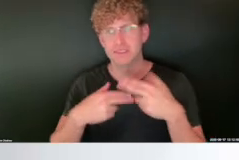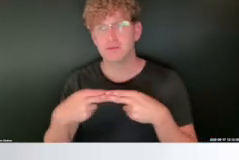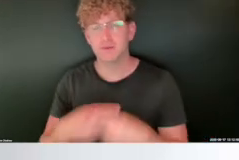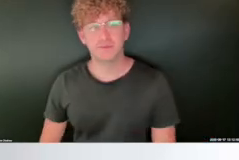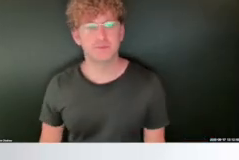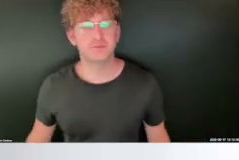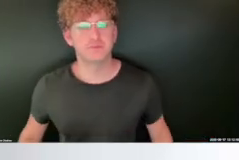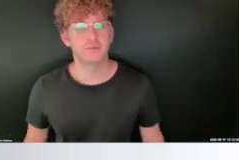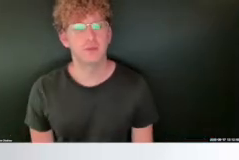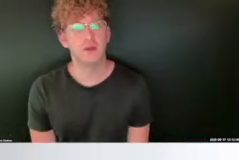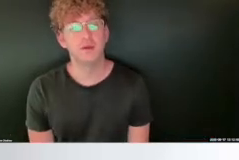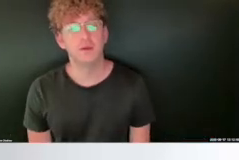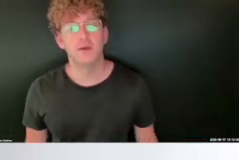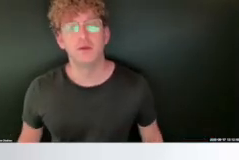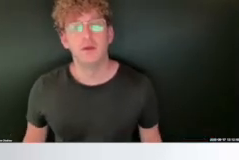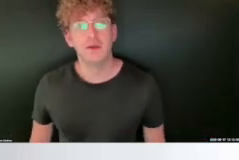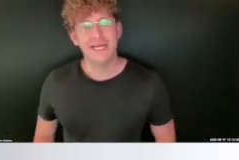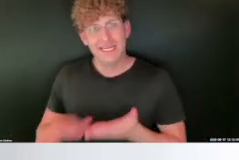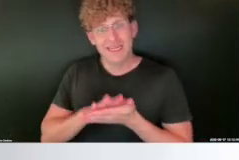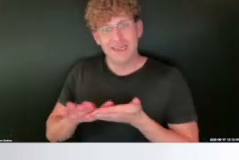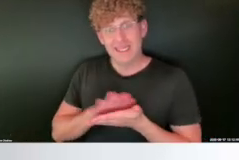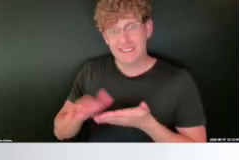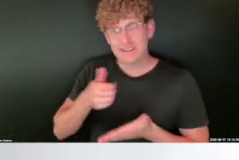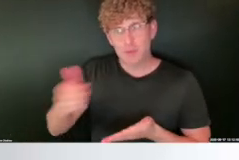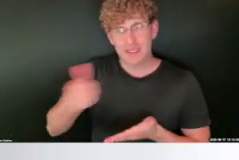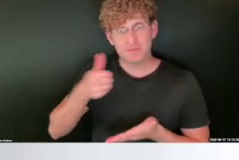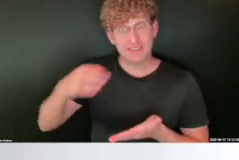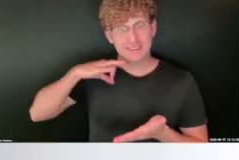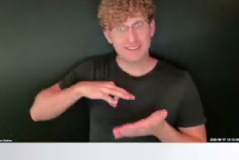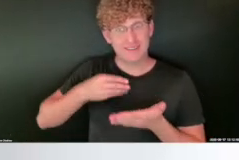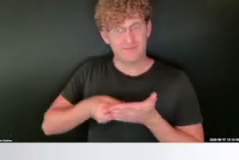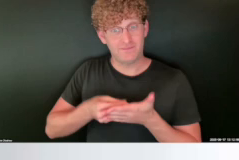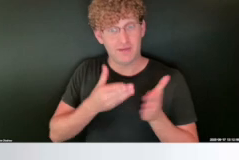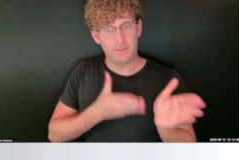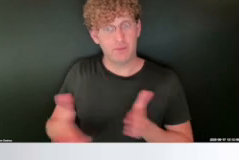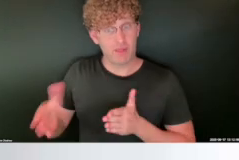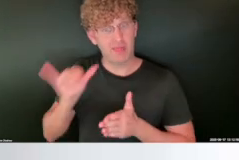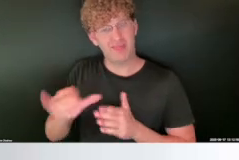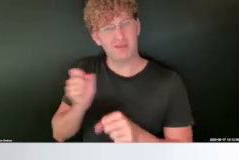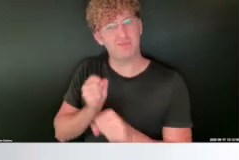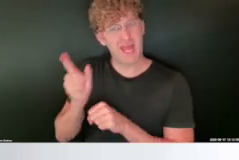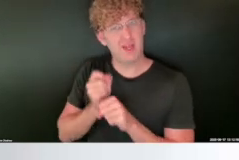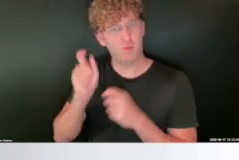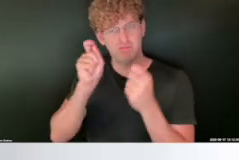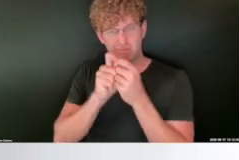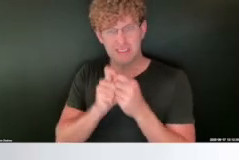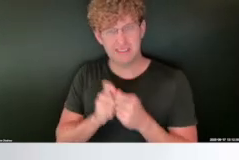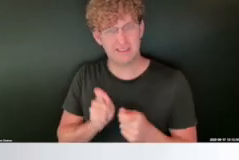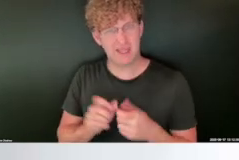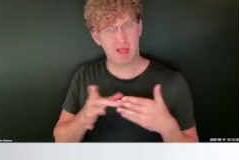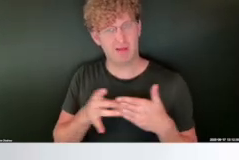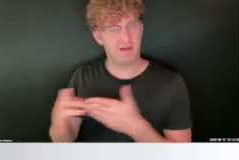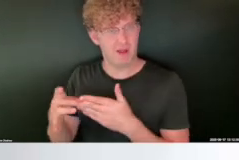The Clean Transportation Incentives Funding Plan is an annual, detailed guide for how CARB will allocate